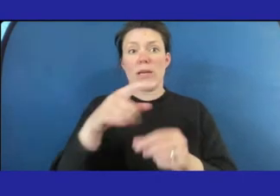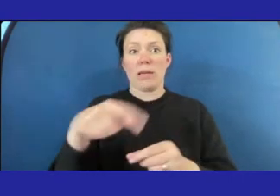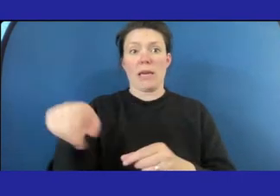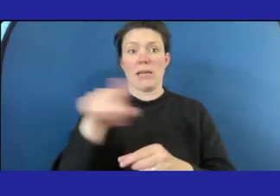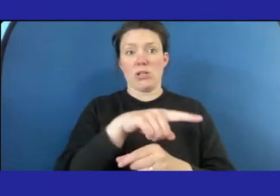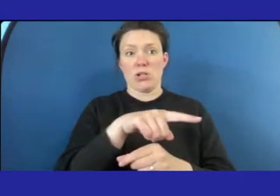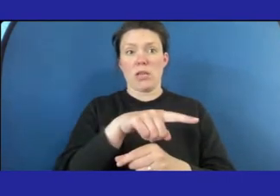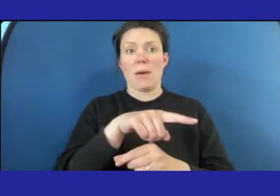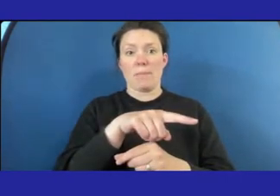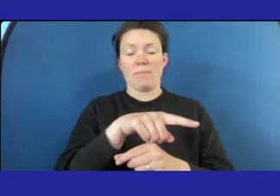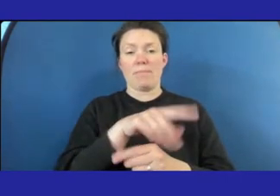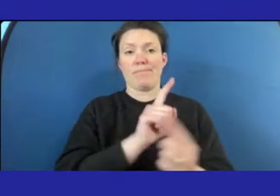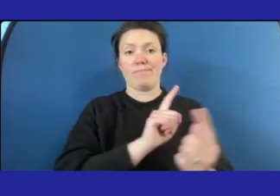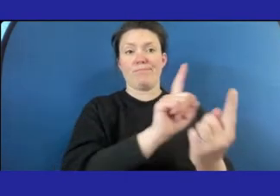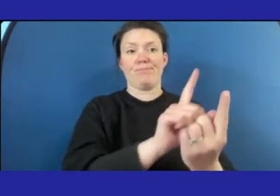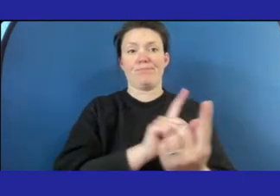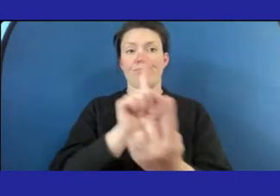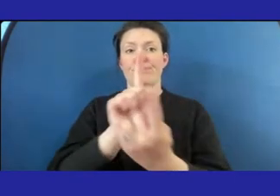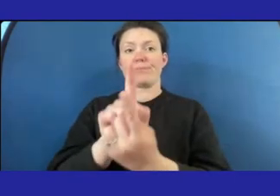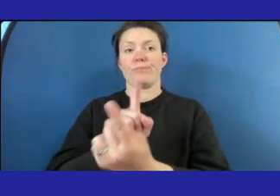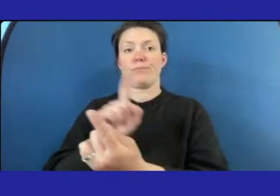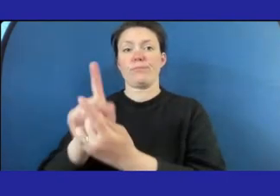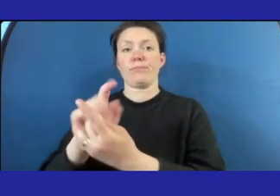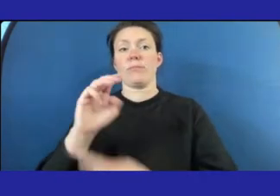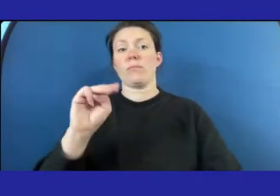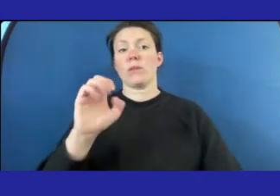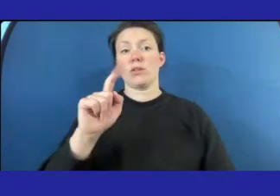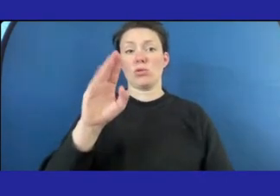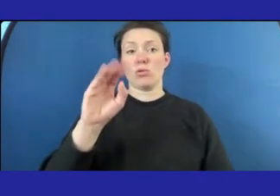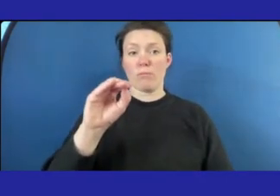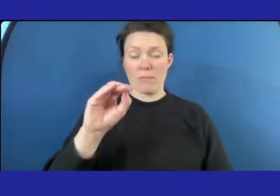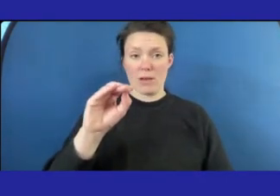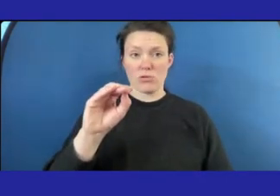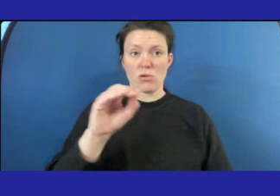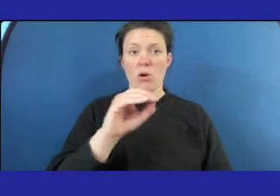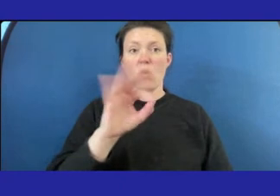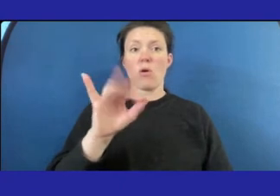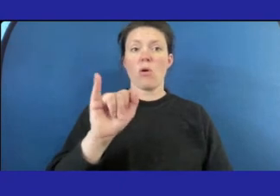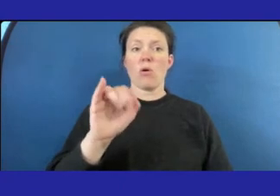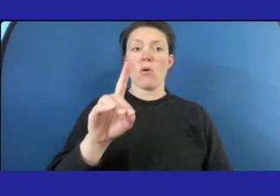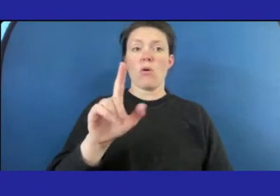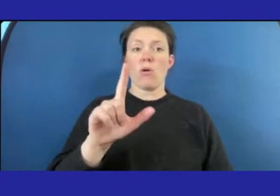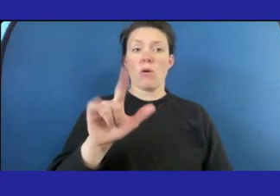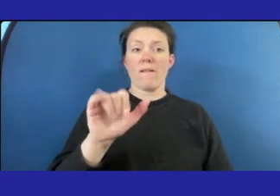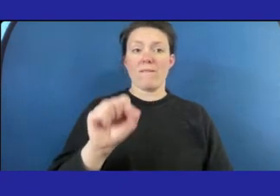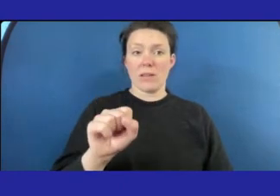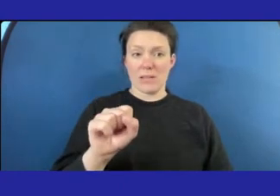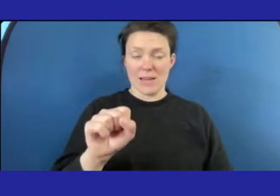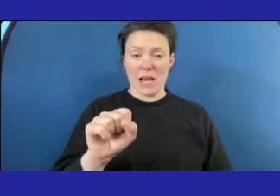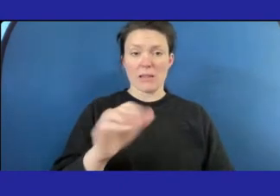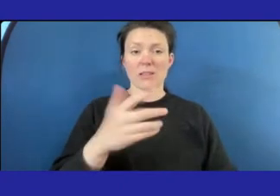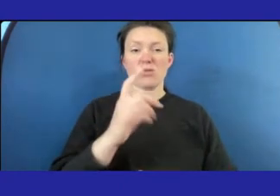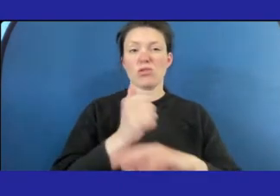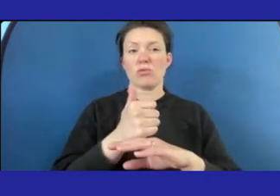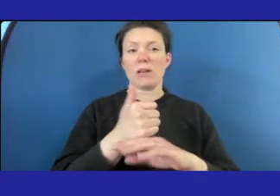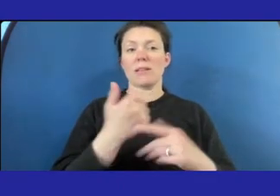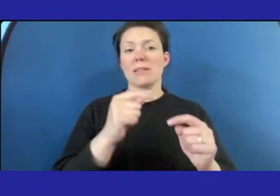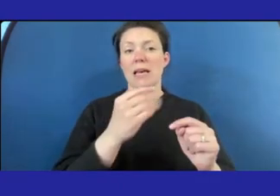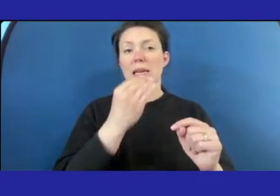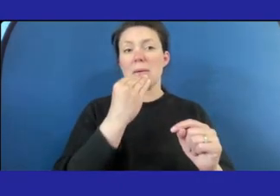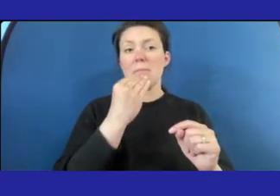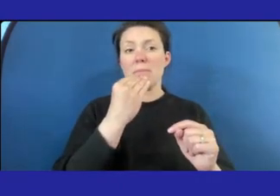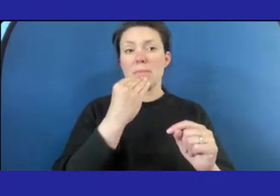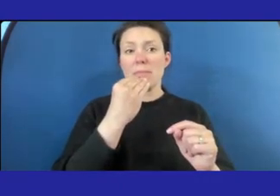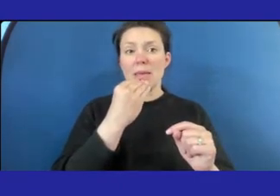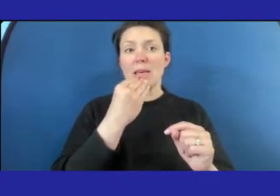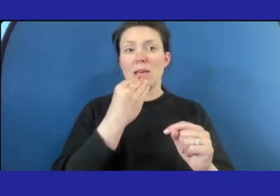they're at. And so with Metro Plus and Fidelis, we have been working around medically tailored meals and trying to make